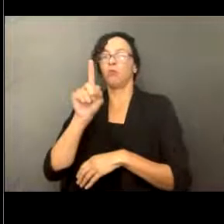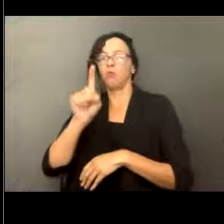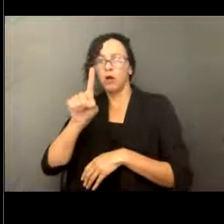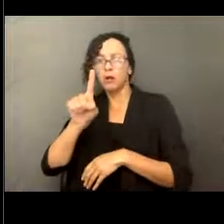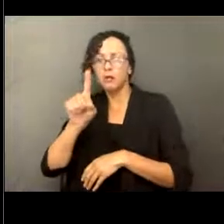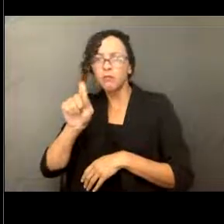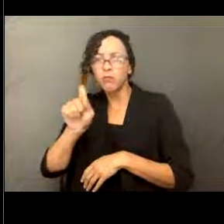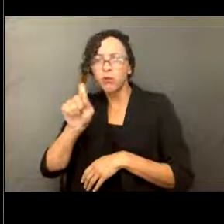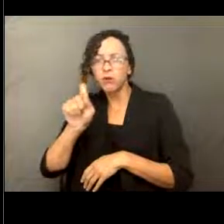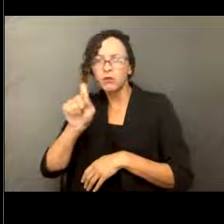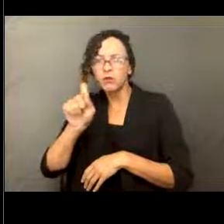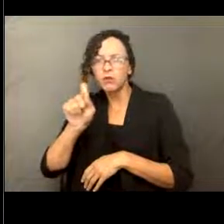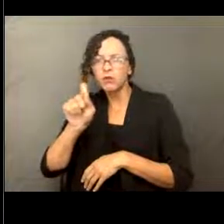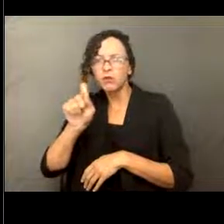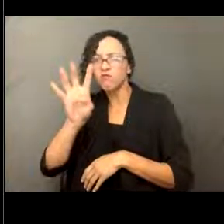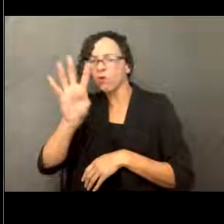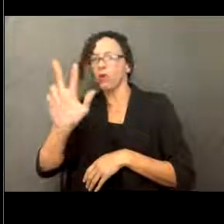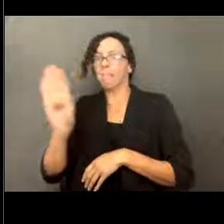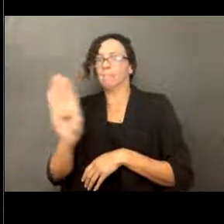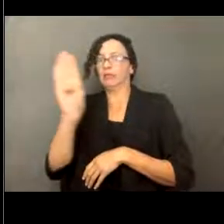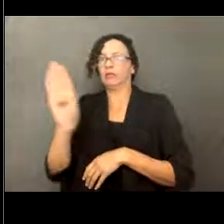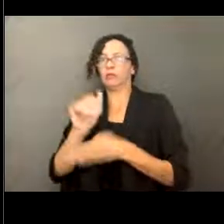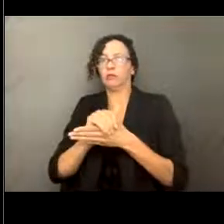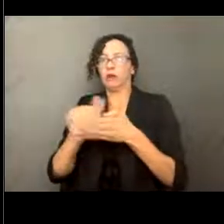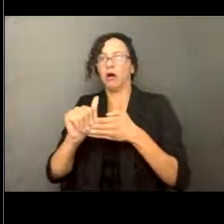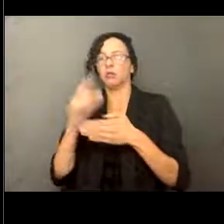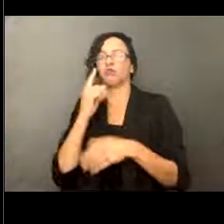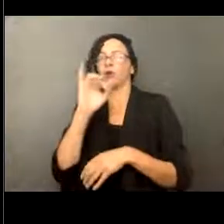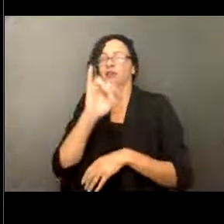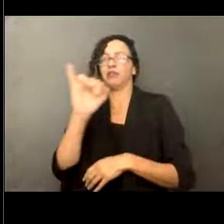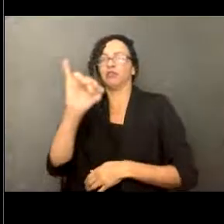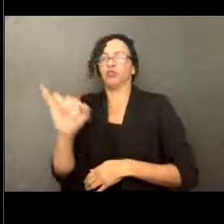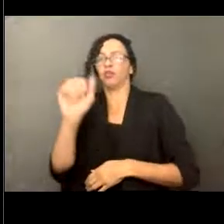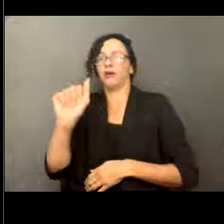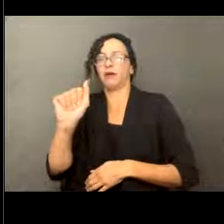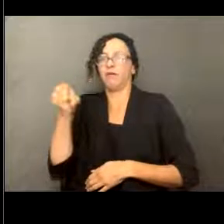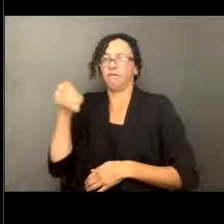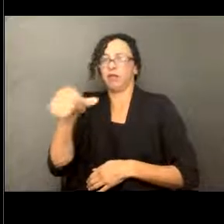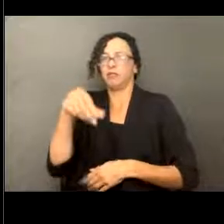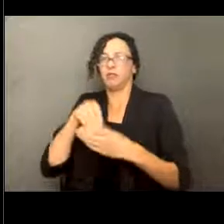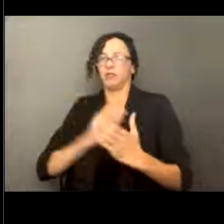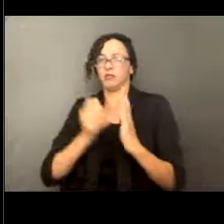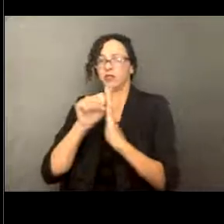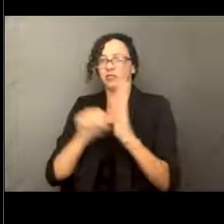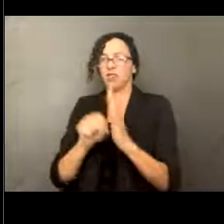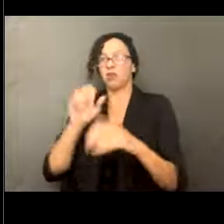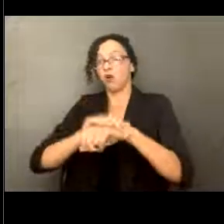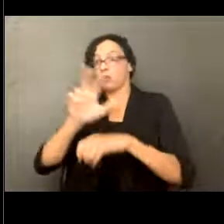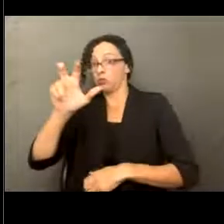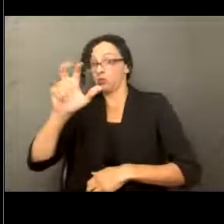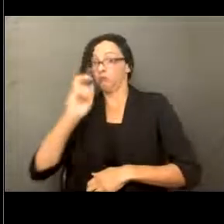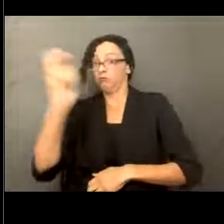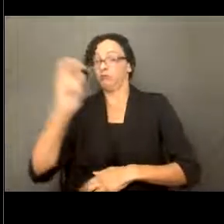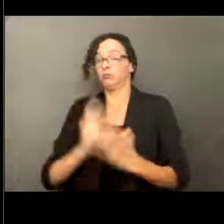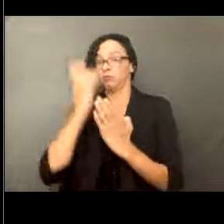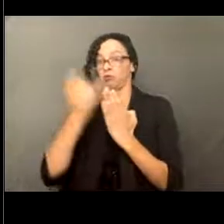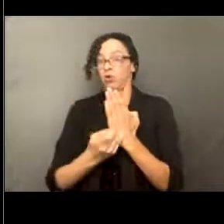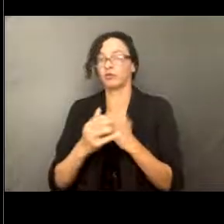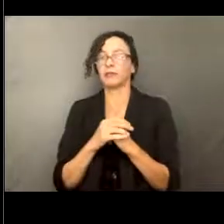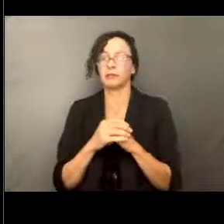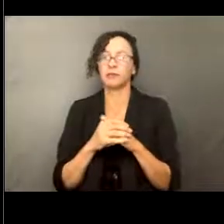in IJA funding in our state on 300 transportation projects, which has created